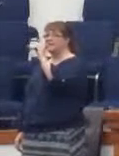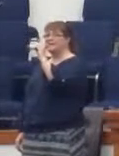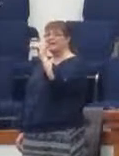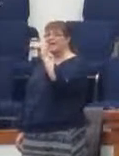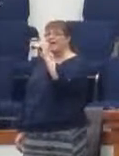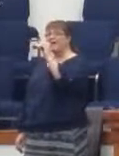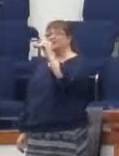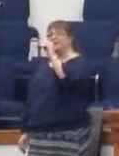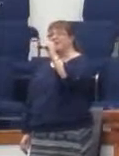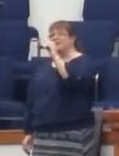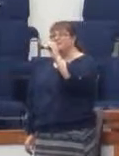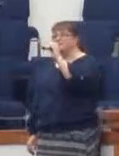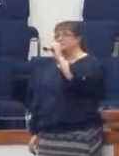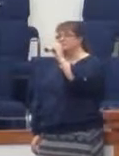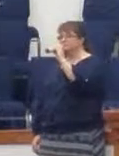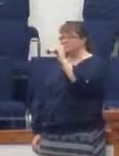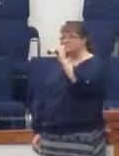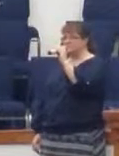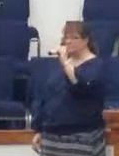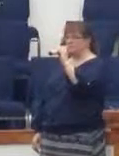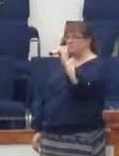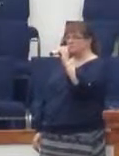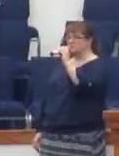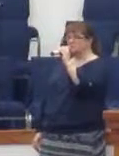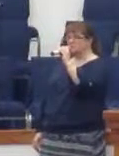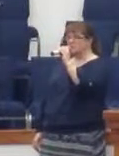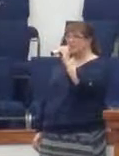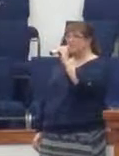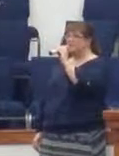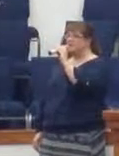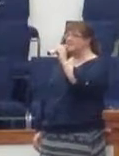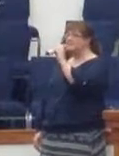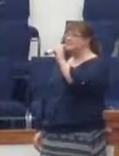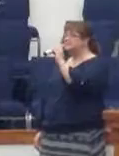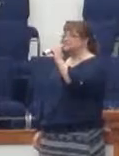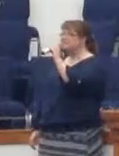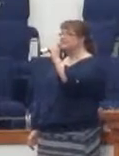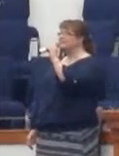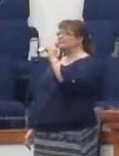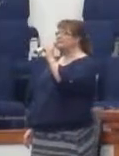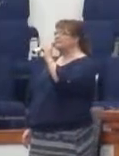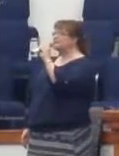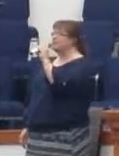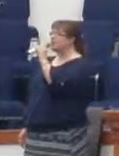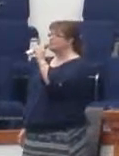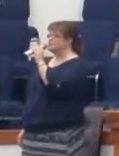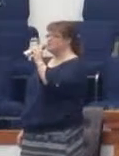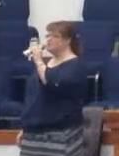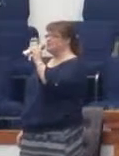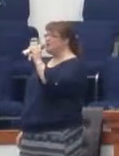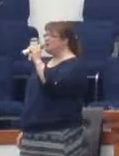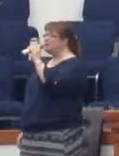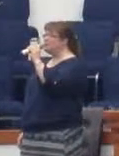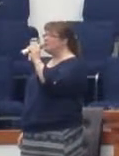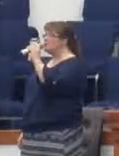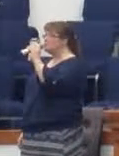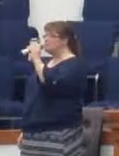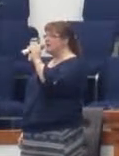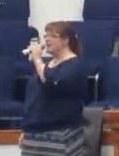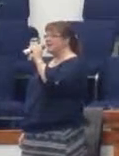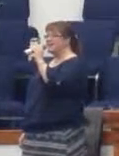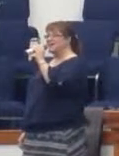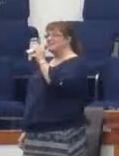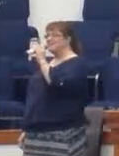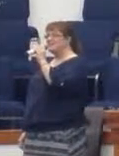bed. He had not moved since he was just a baby. Still he longed to become a